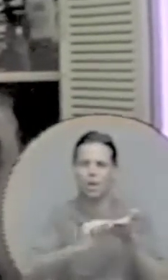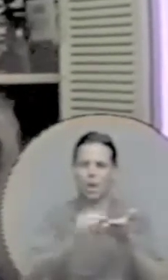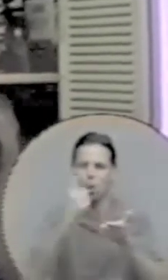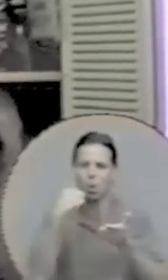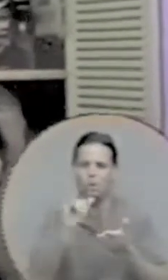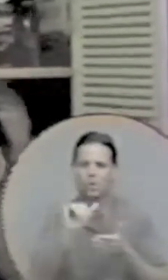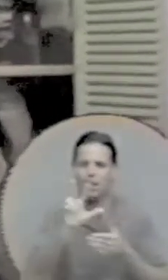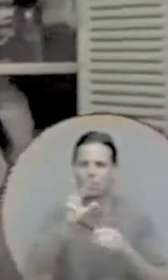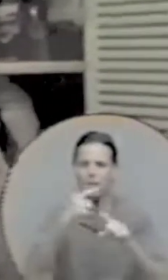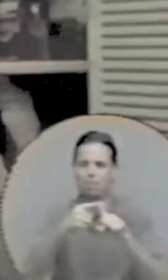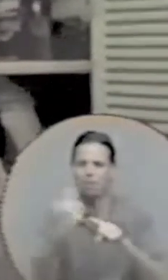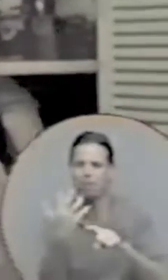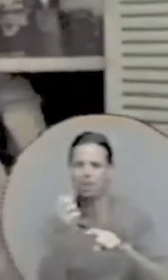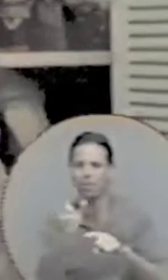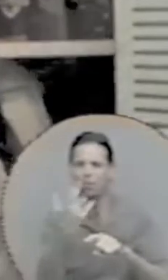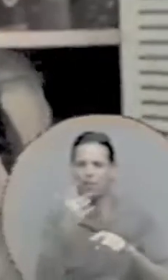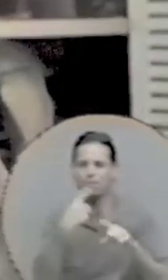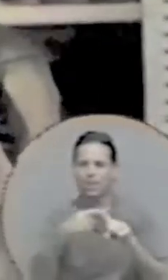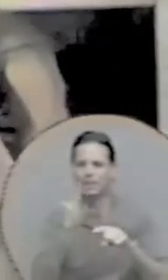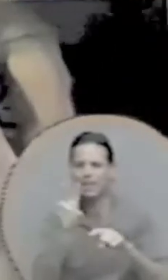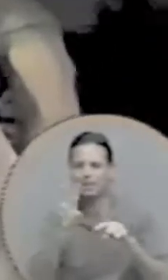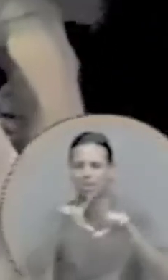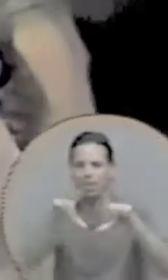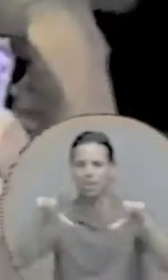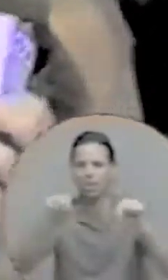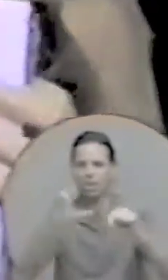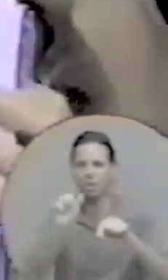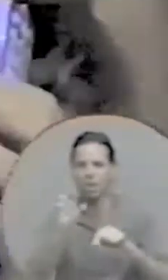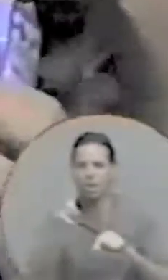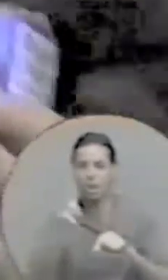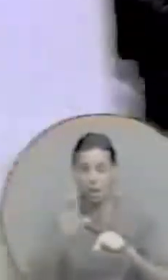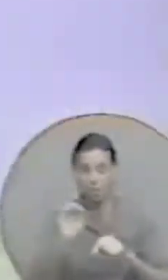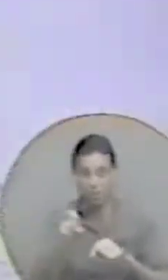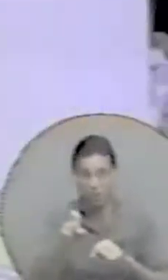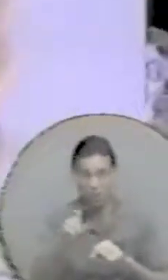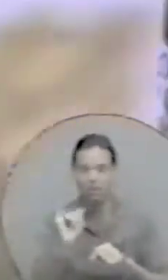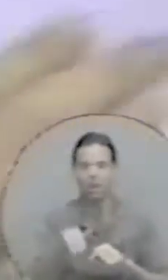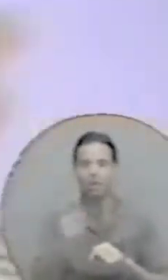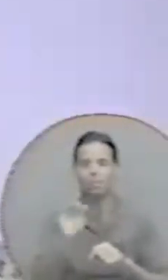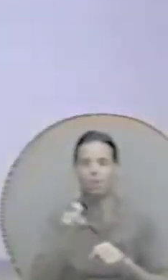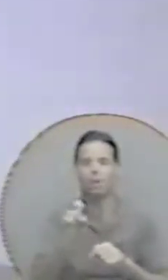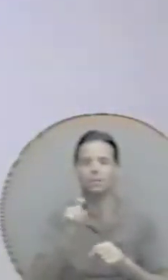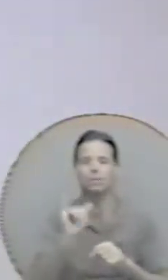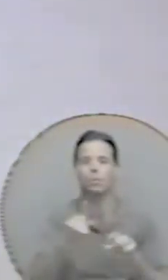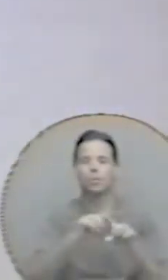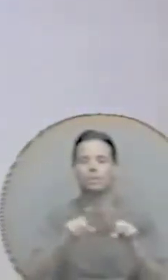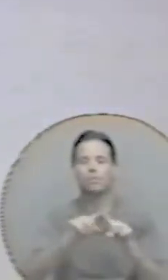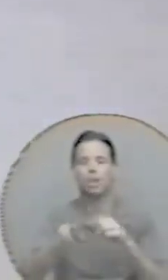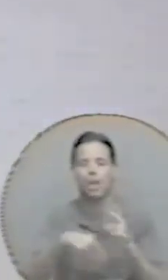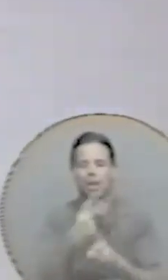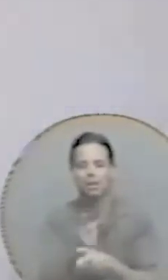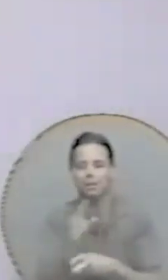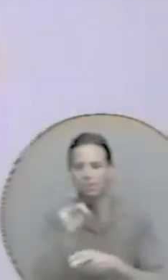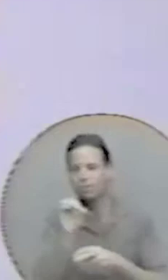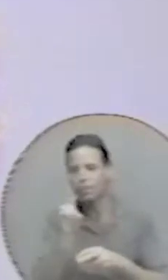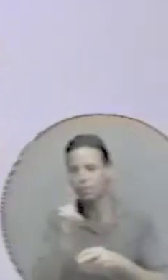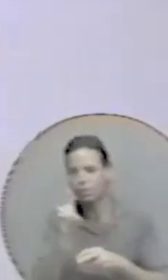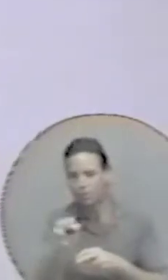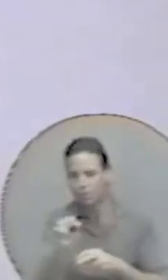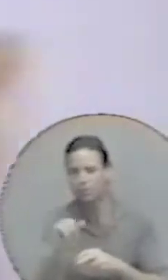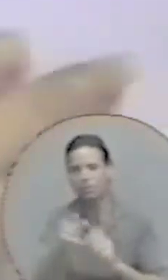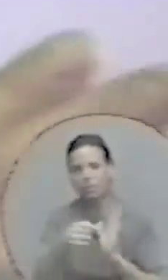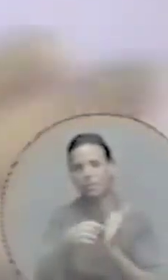like a 3x5 or 5x7 card. On a box. Yes, on a box. For different kinds of foods, for